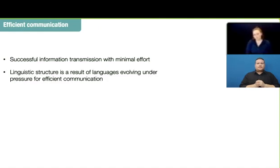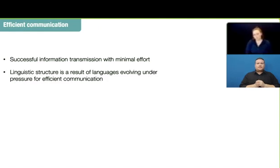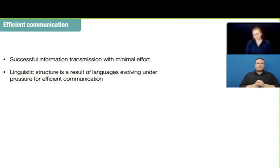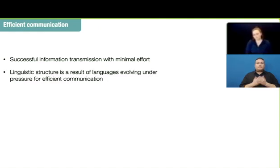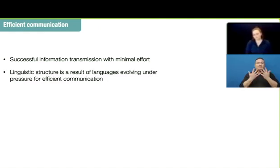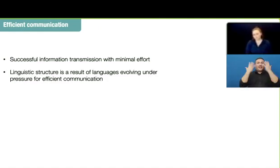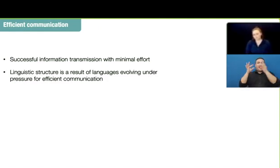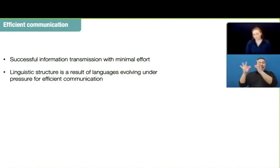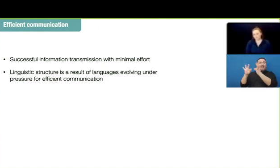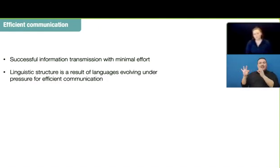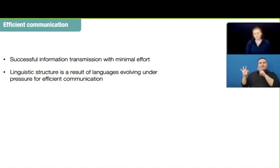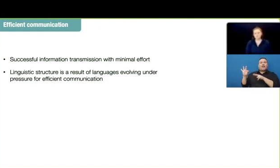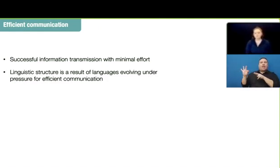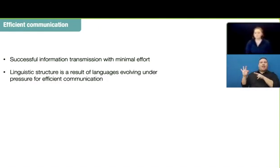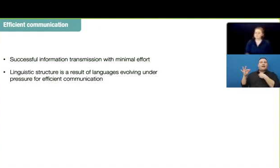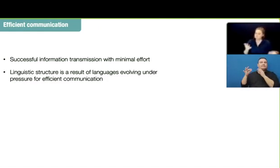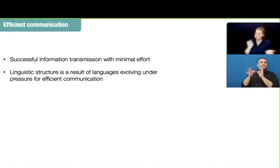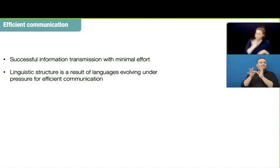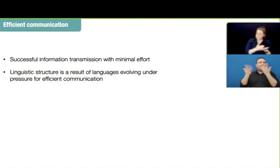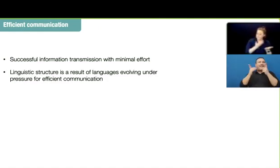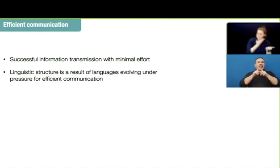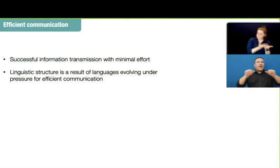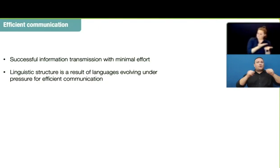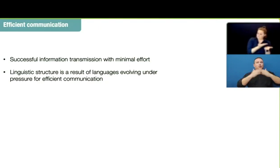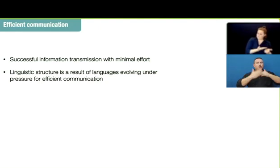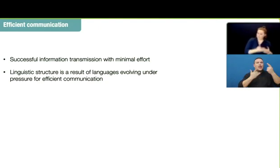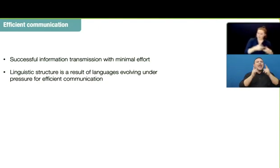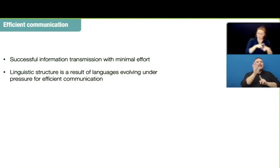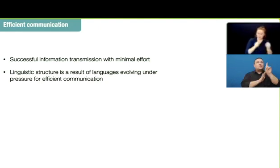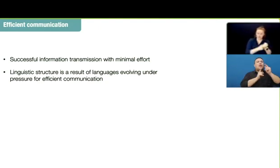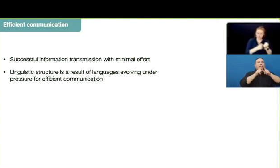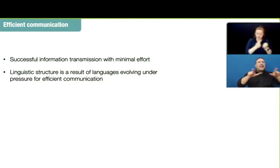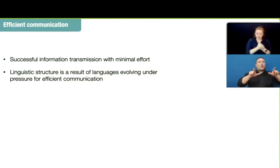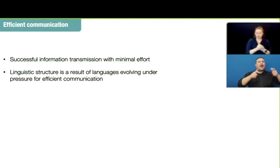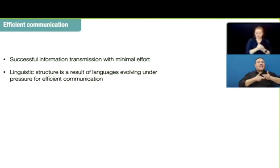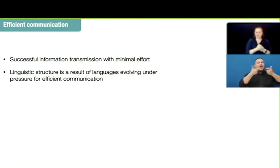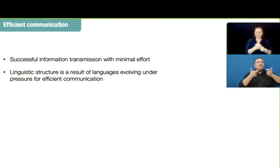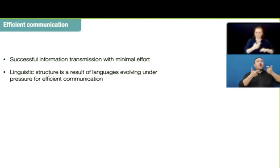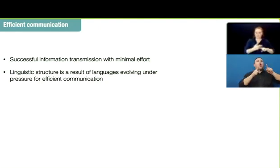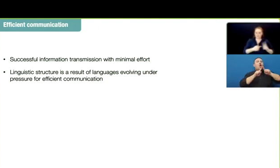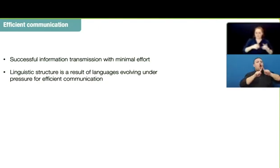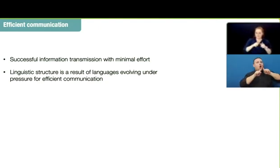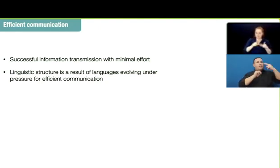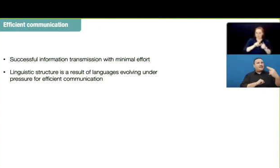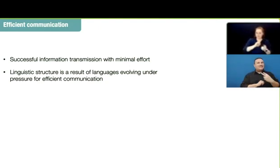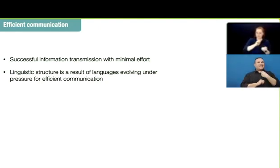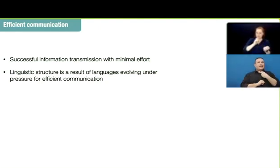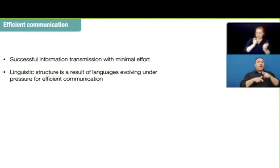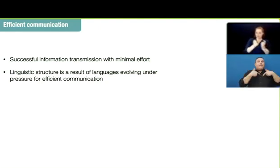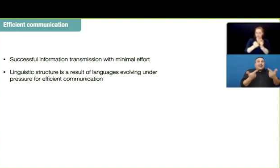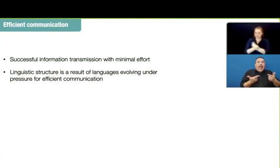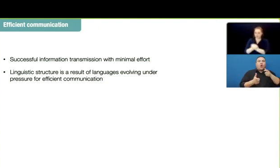And according to some claims, linguistic structure is a result of languages evolving under pressure to be communicatively